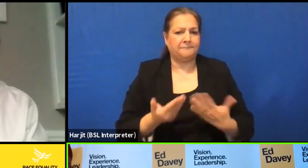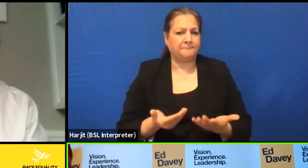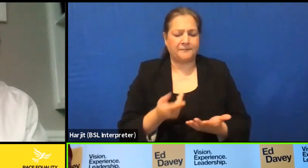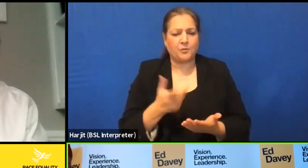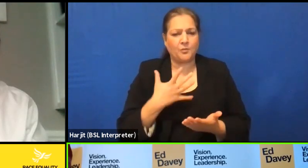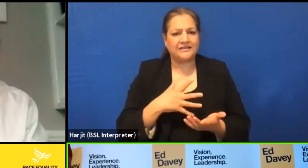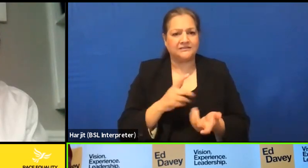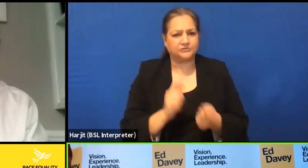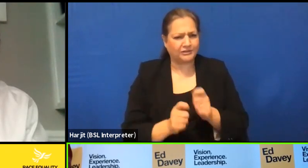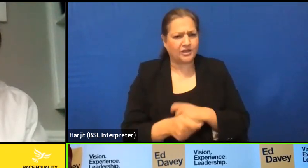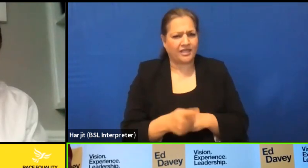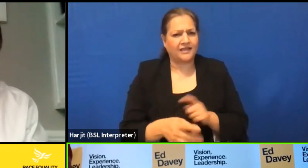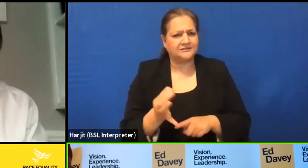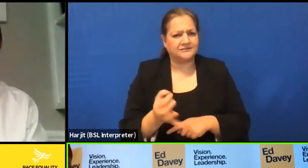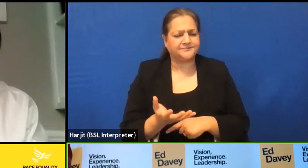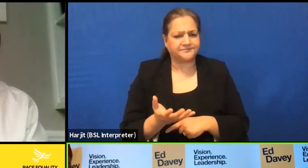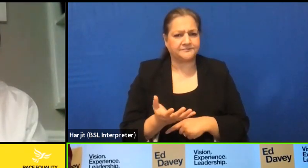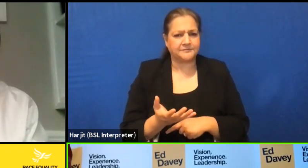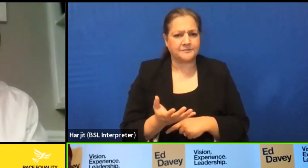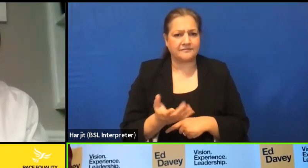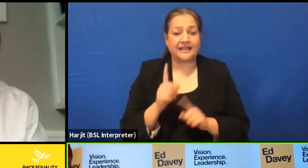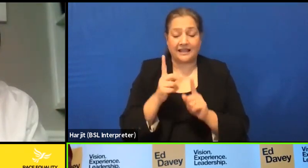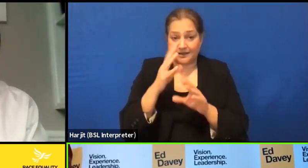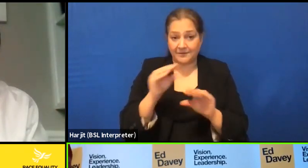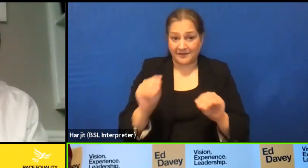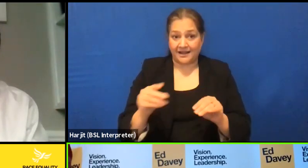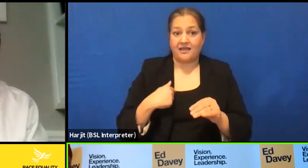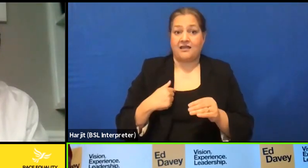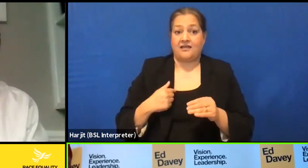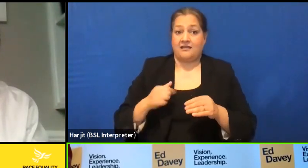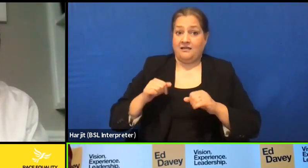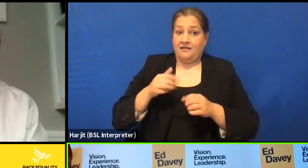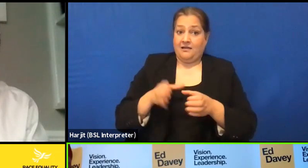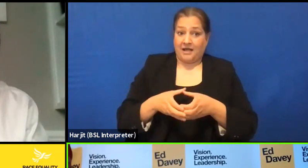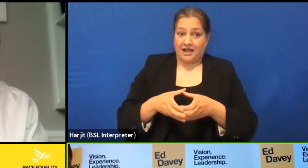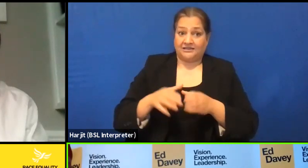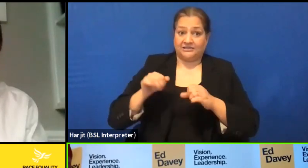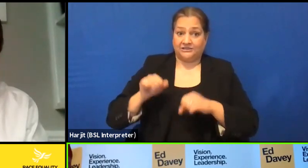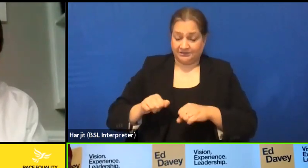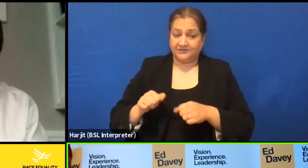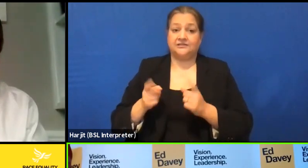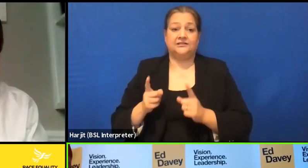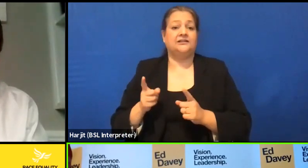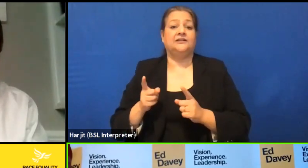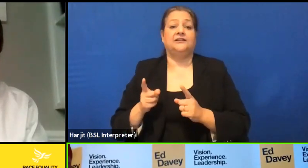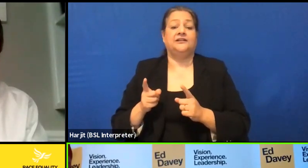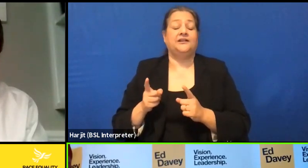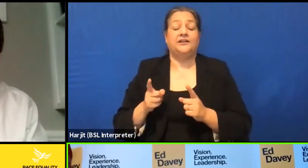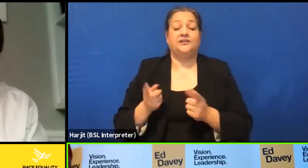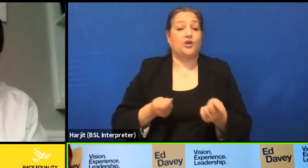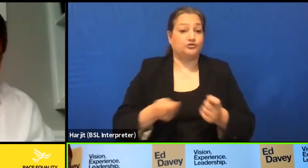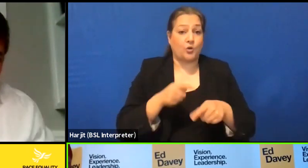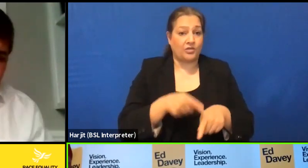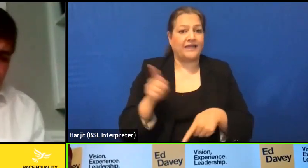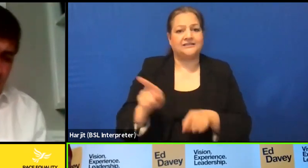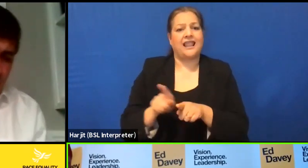does not control the complaint process. Let me be clear about that. I don't think you'd want that. You don't have the Prime Minister controlling the courts, do